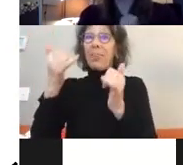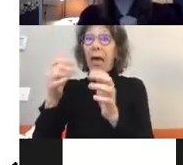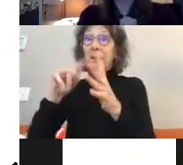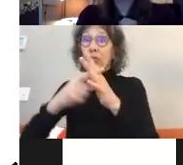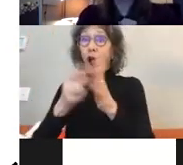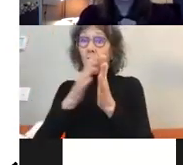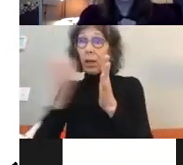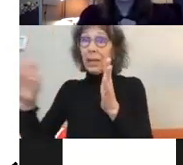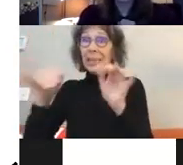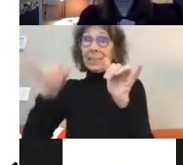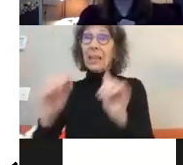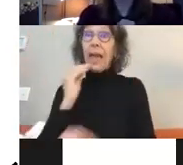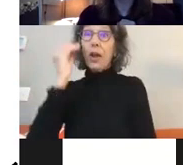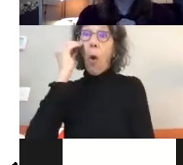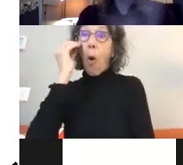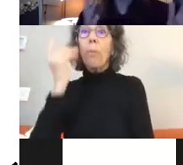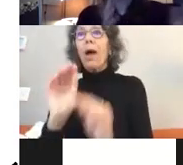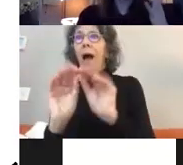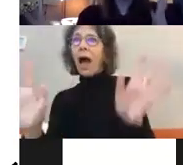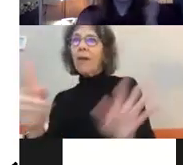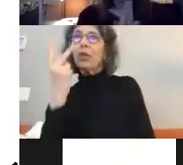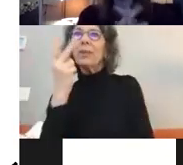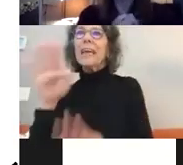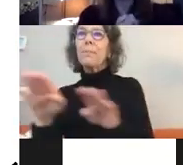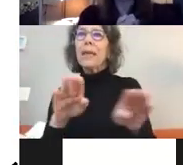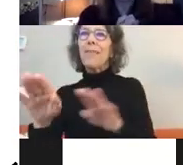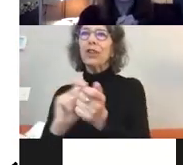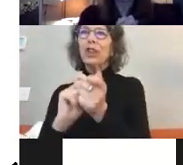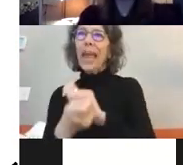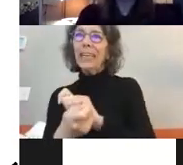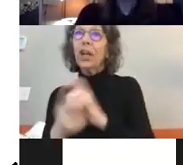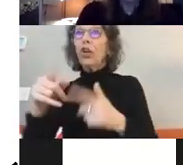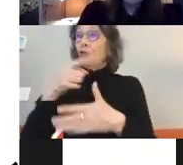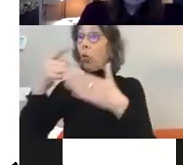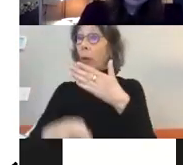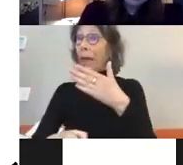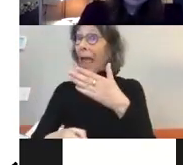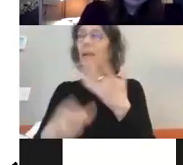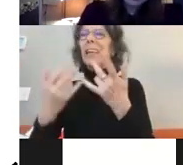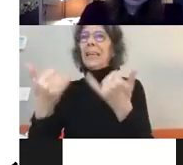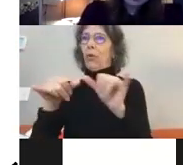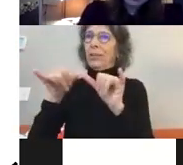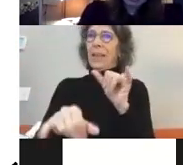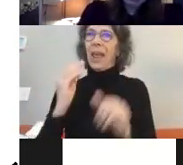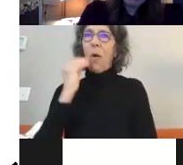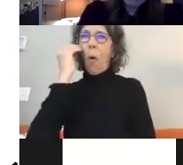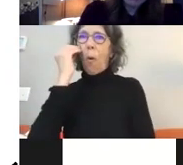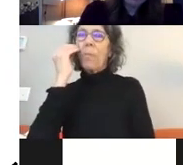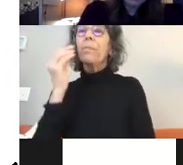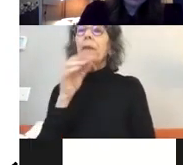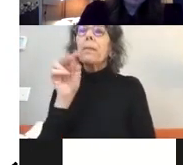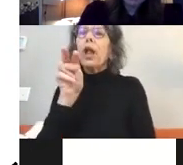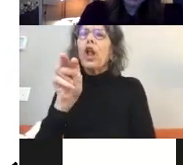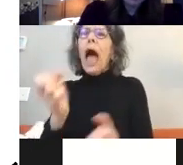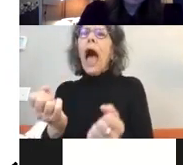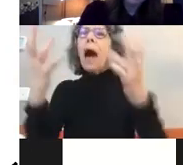has changed significantly. First, he's not traveling on weekends anymore, but look at this, the time in bed, which